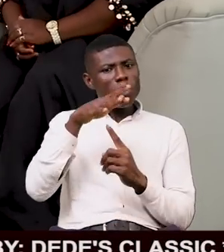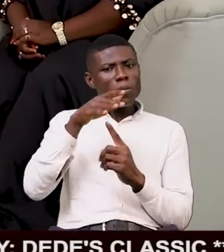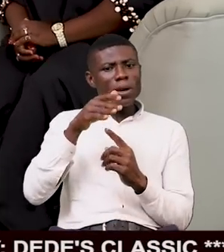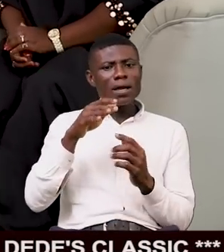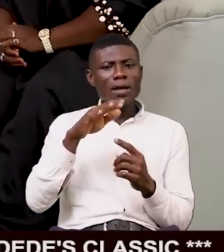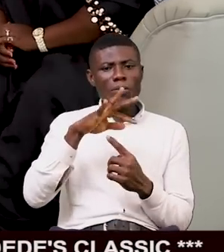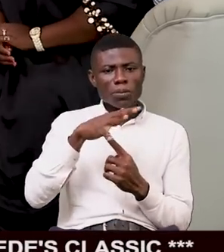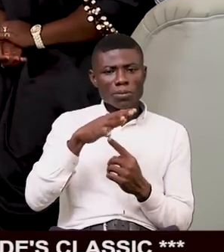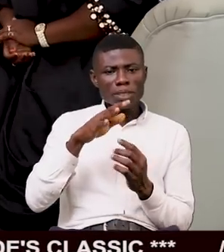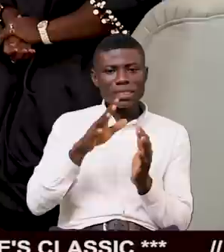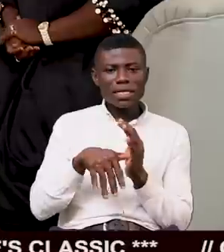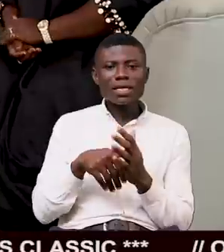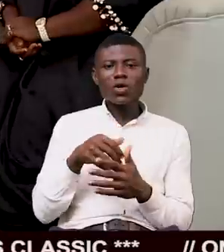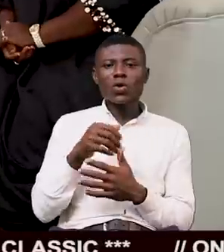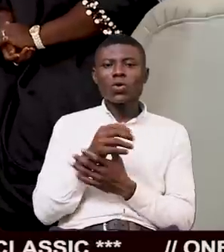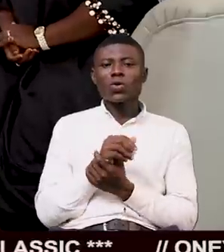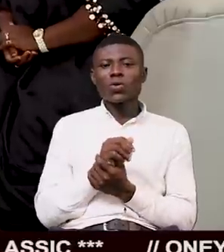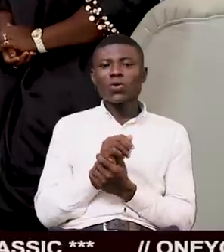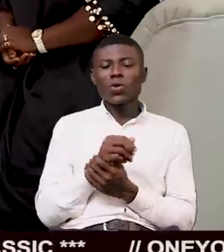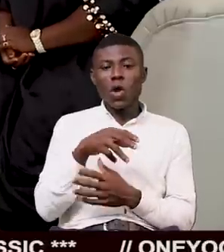ye nyu wa no ba ko no ye nyu wa